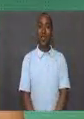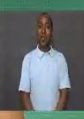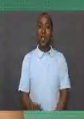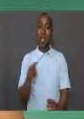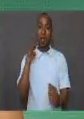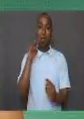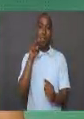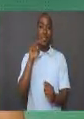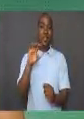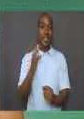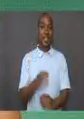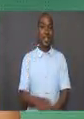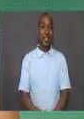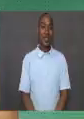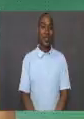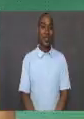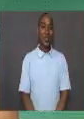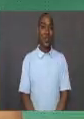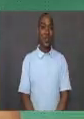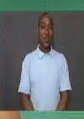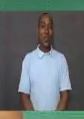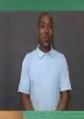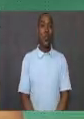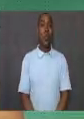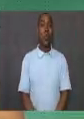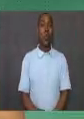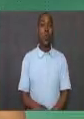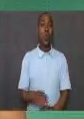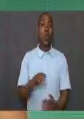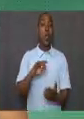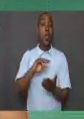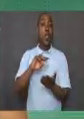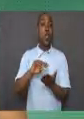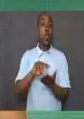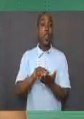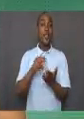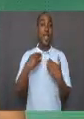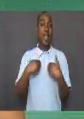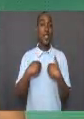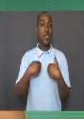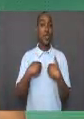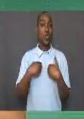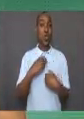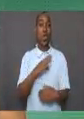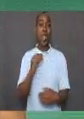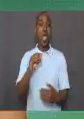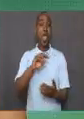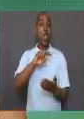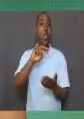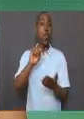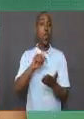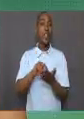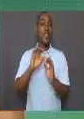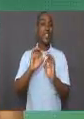focused primarily on prokaryotic cells and eukaryotic